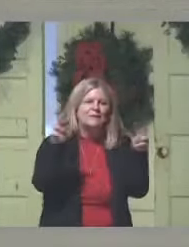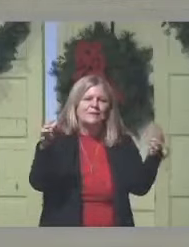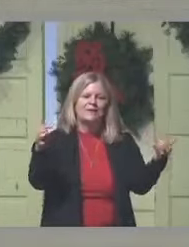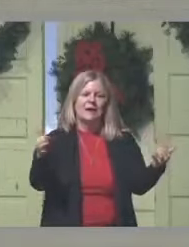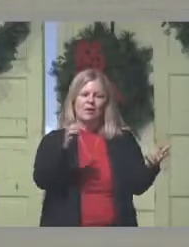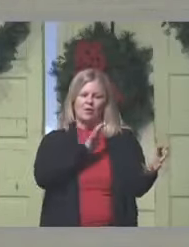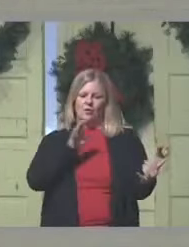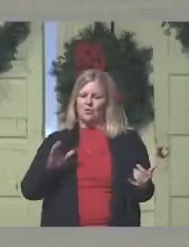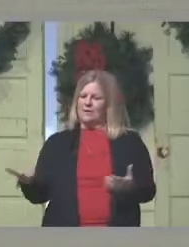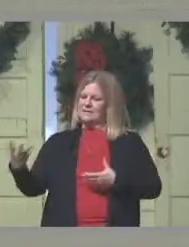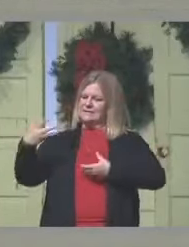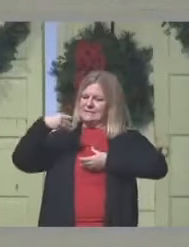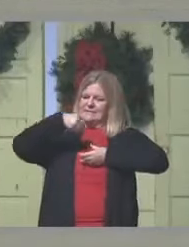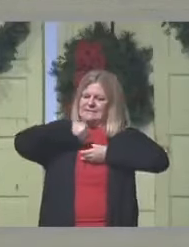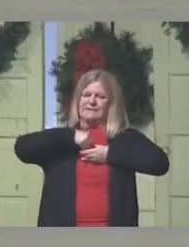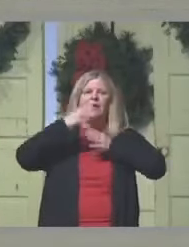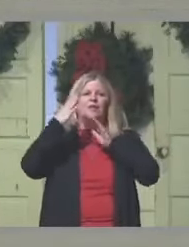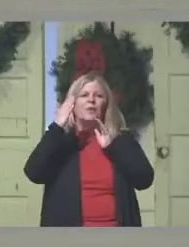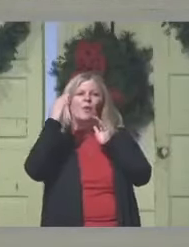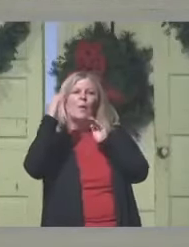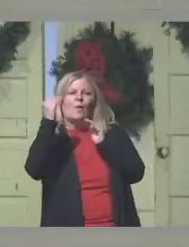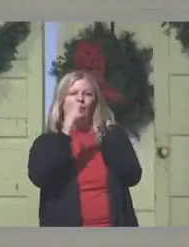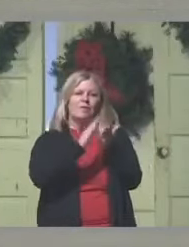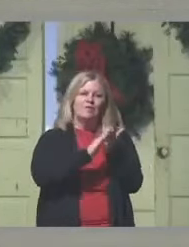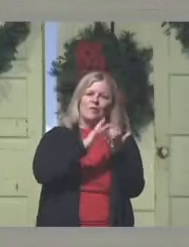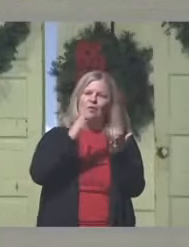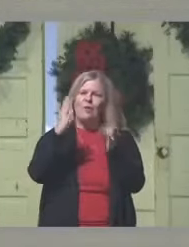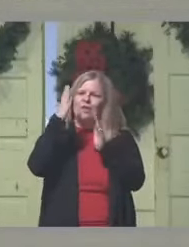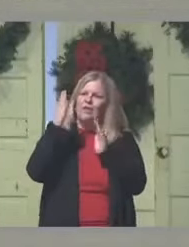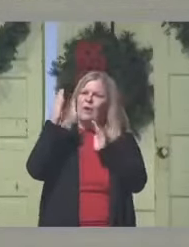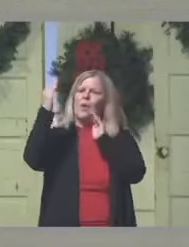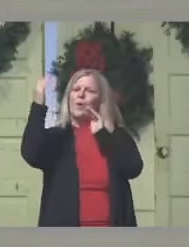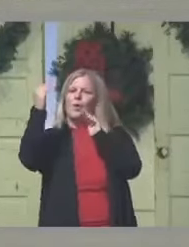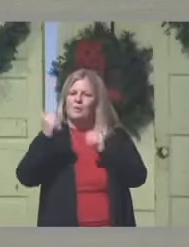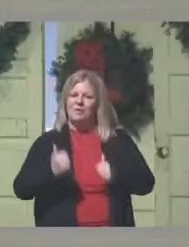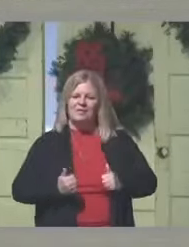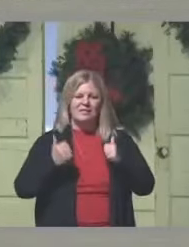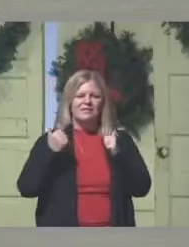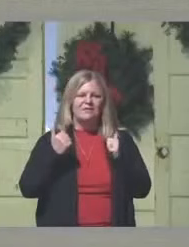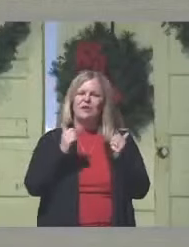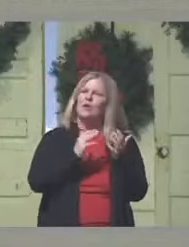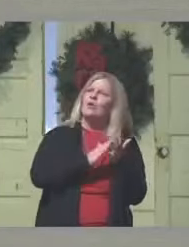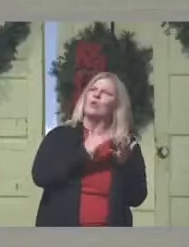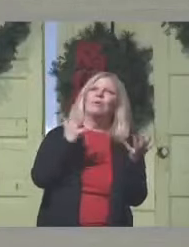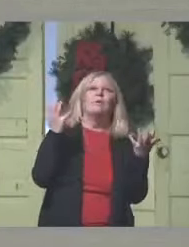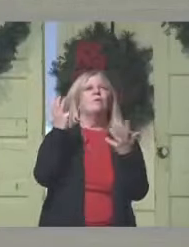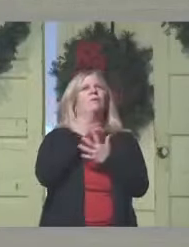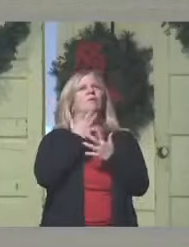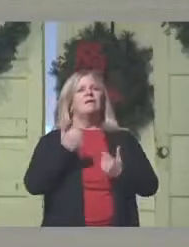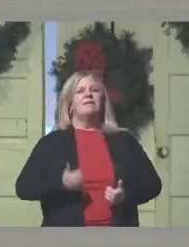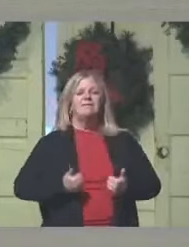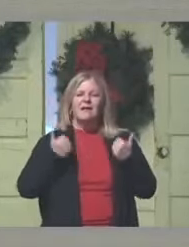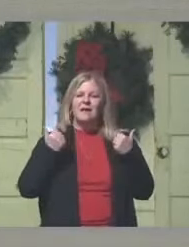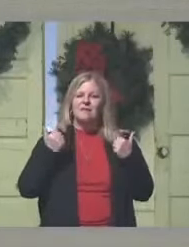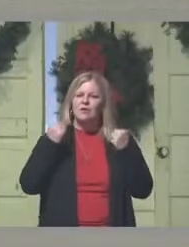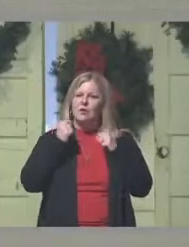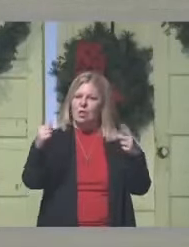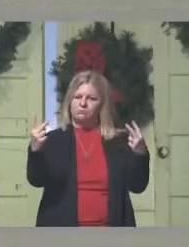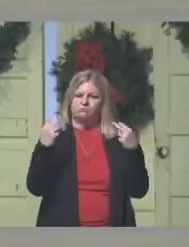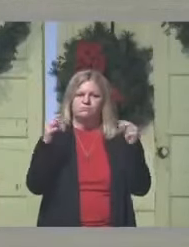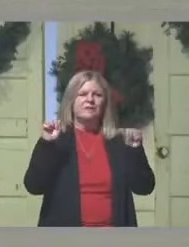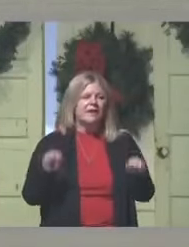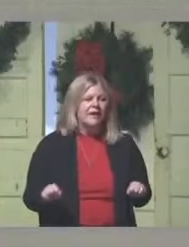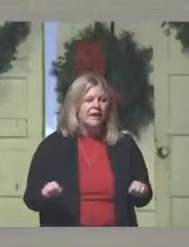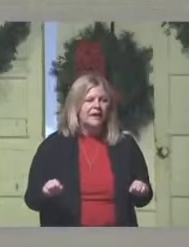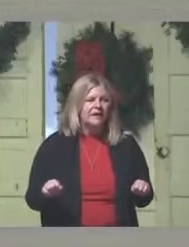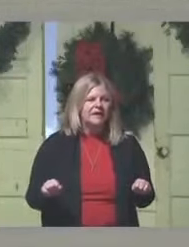Christ in us, the hope of glory, the hope of living glorious lives for all to see, and by